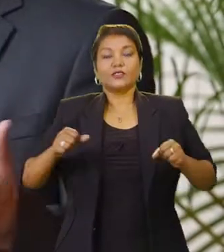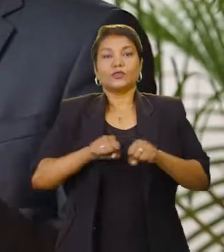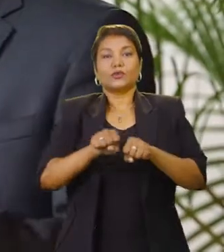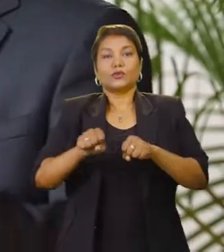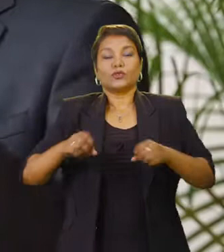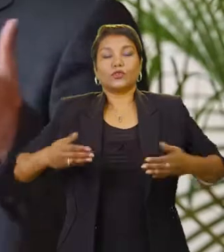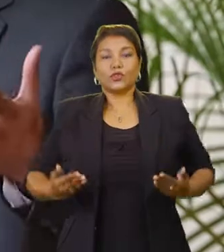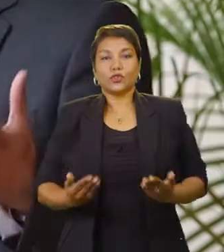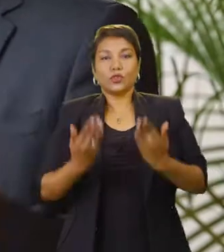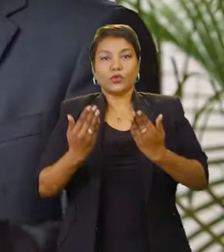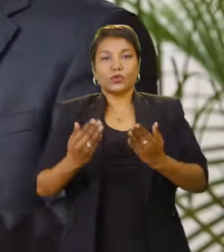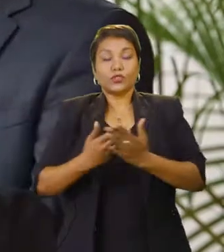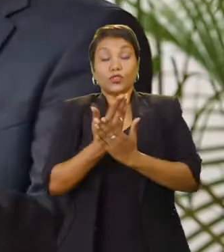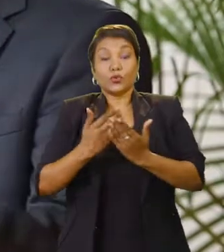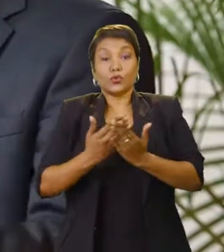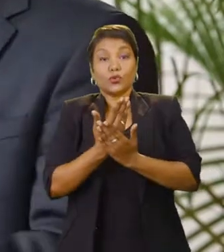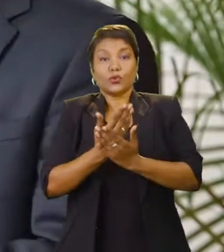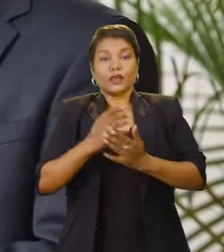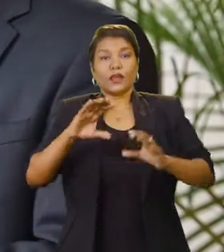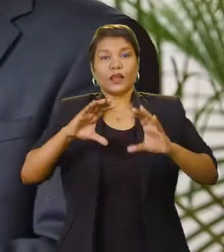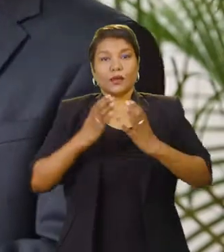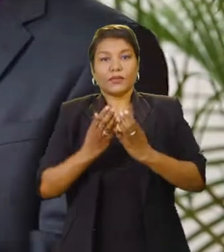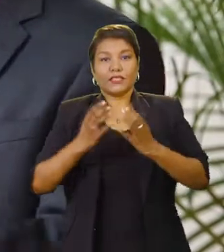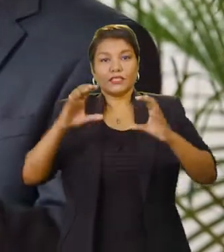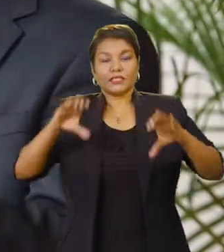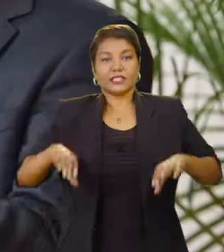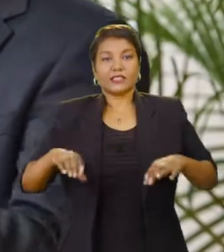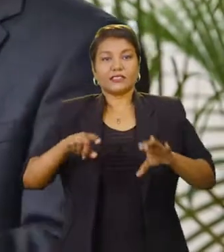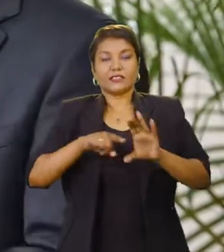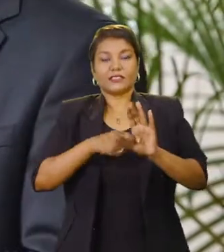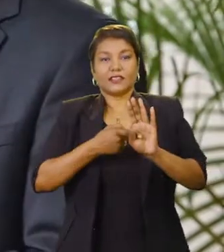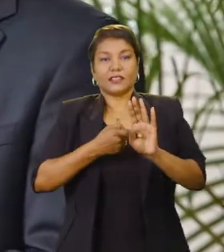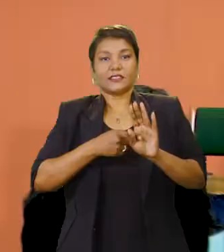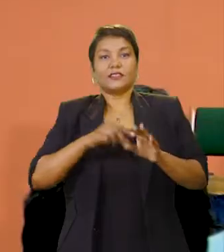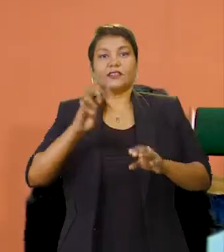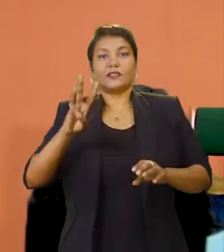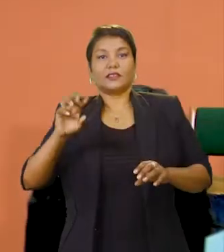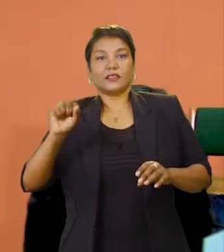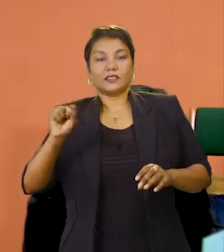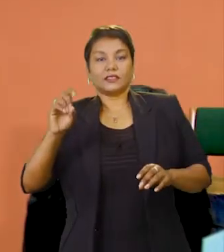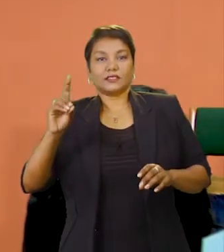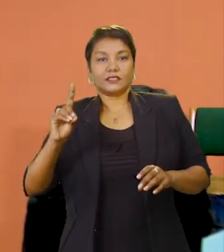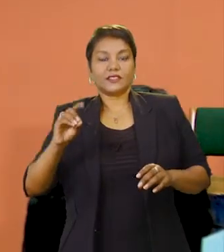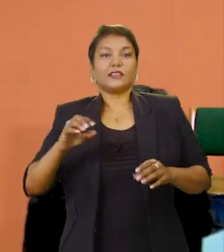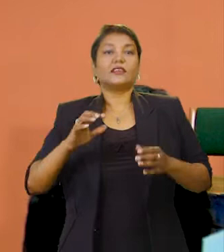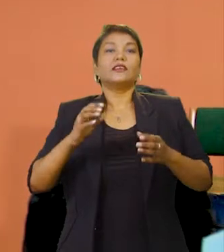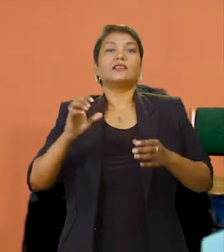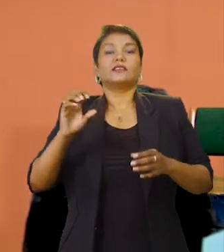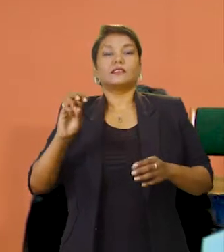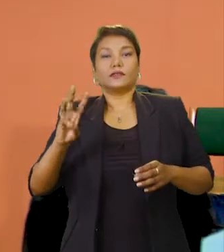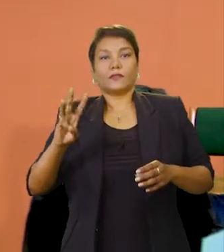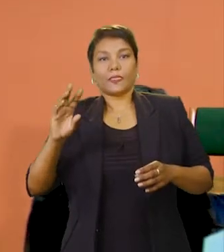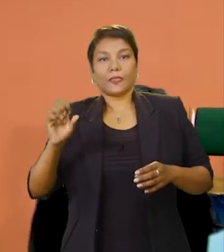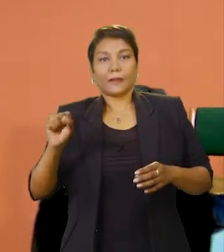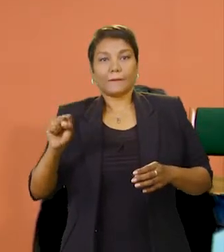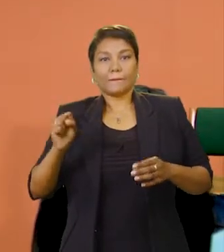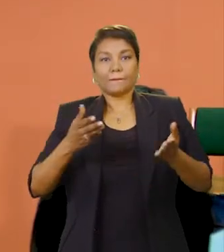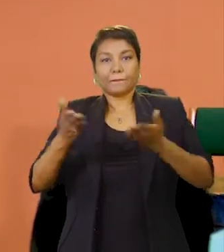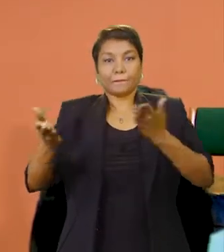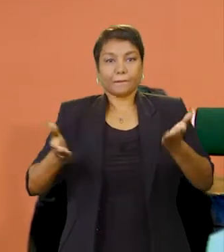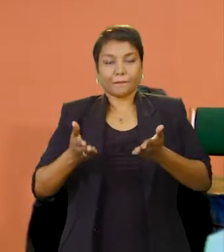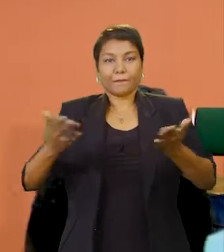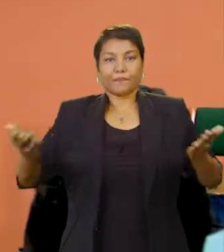these devices, this technology, to foster and to be used to innovate, as well as to satisfy any needs or any